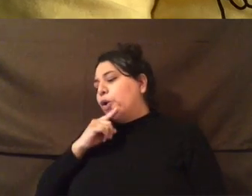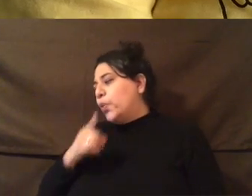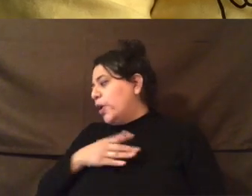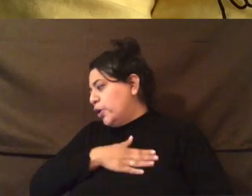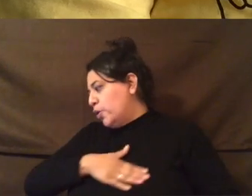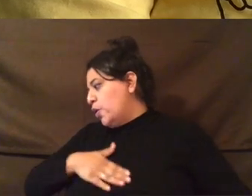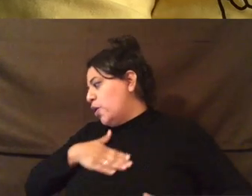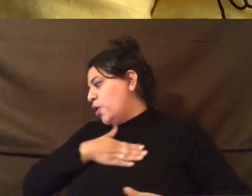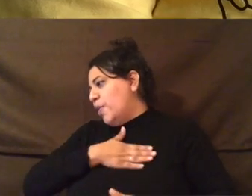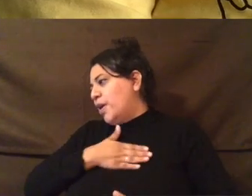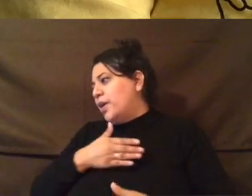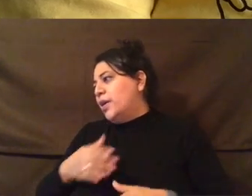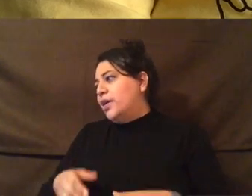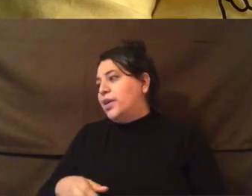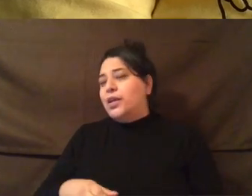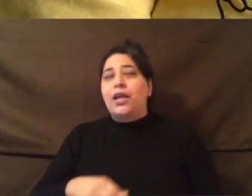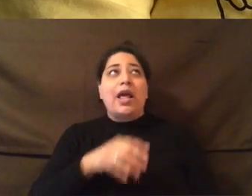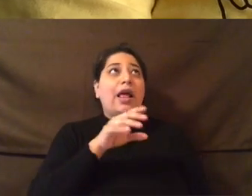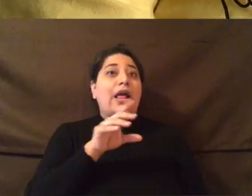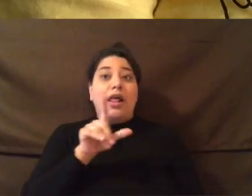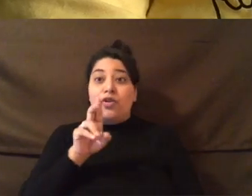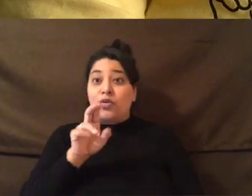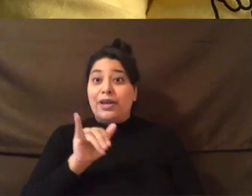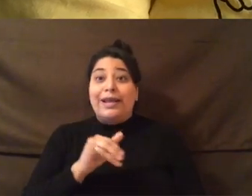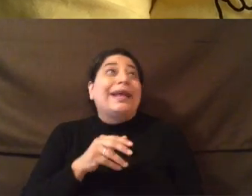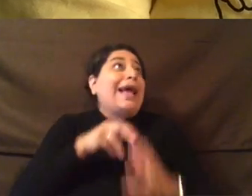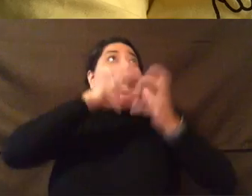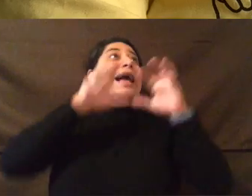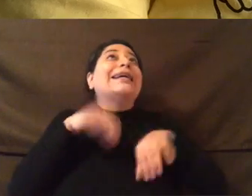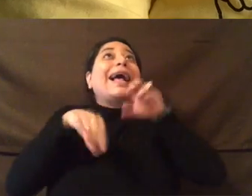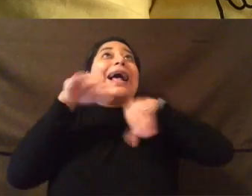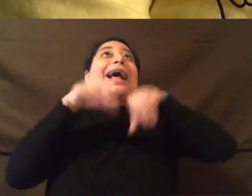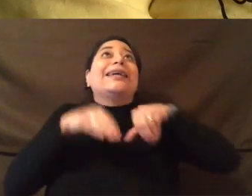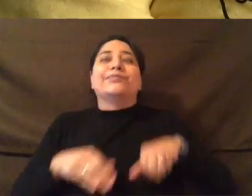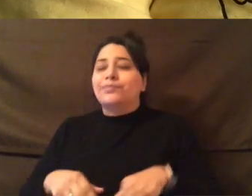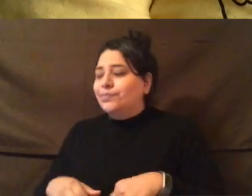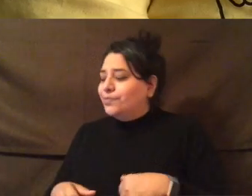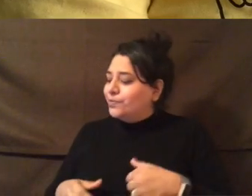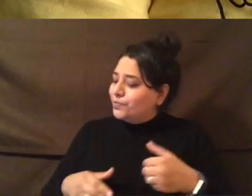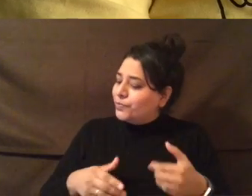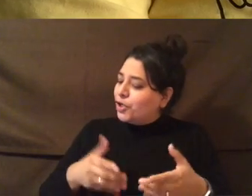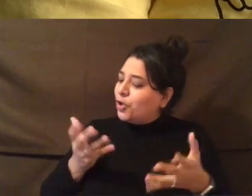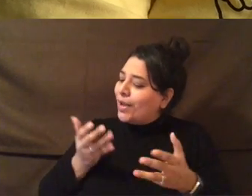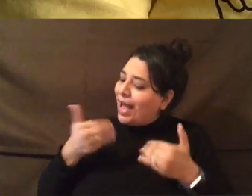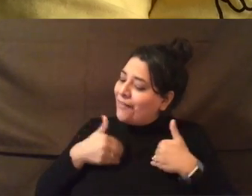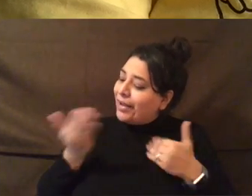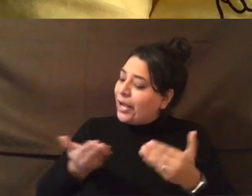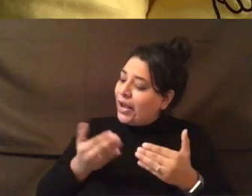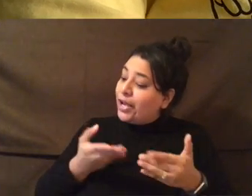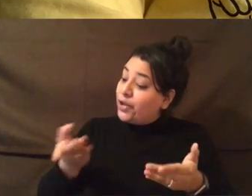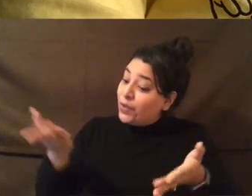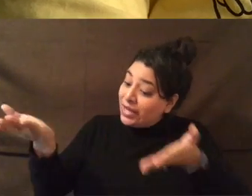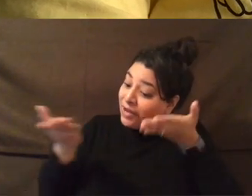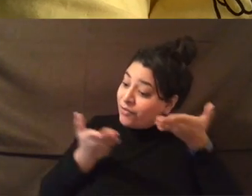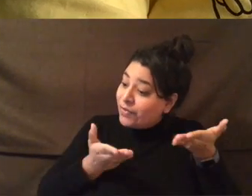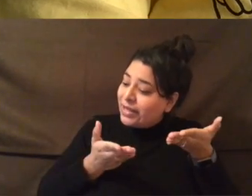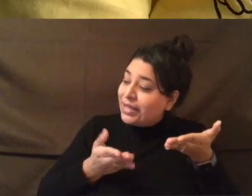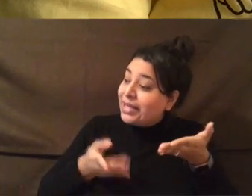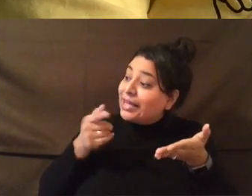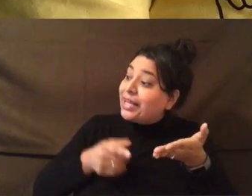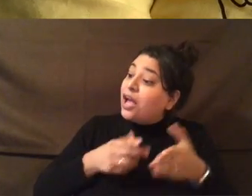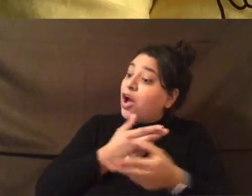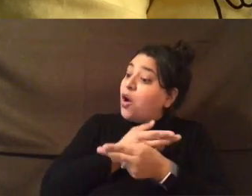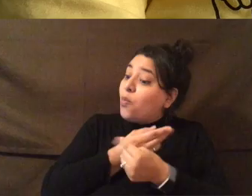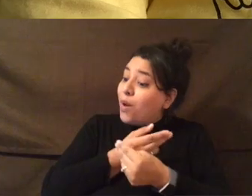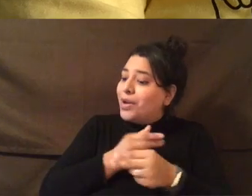delight, one of the pleasures of our existence." Lucy let out a yip. "And what we have here, what you have so graciously delivered to